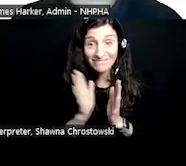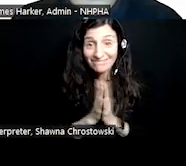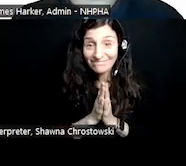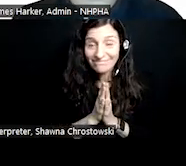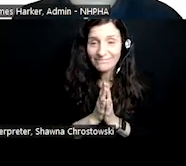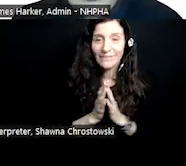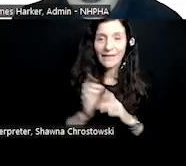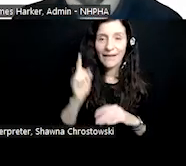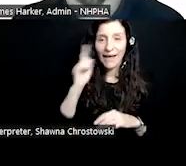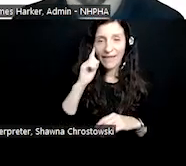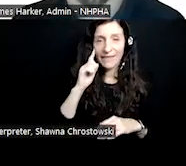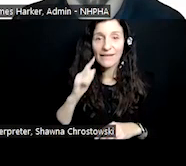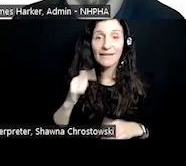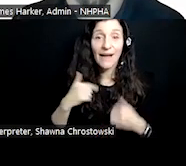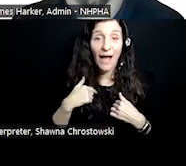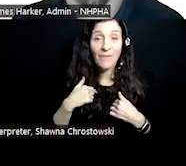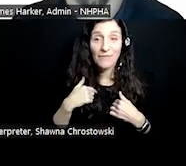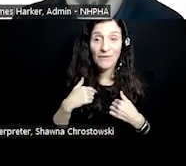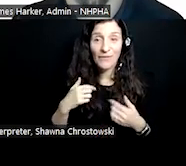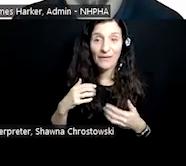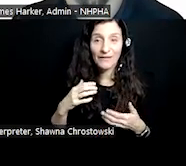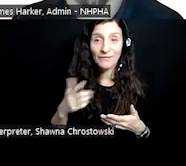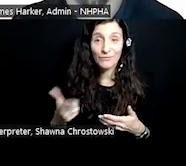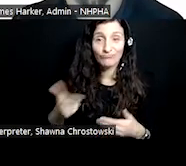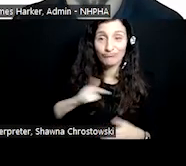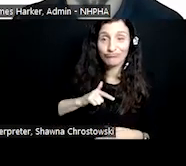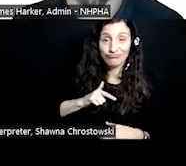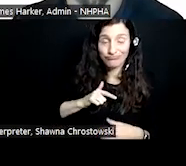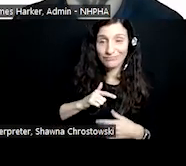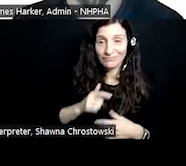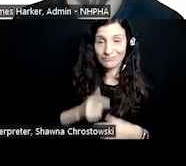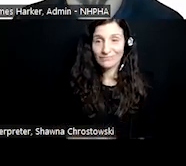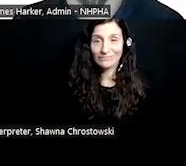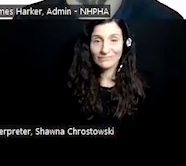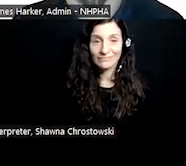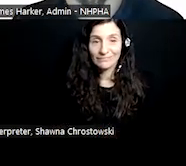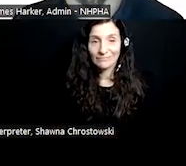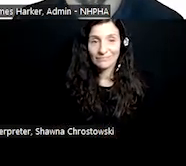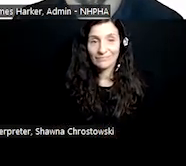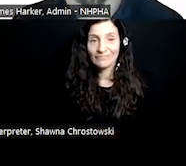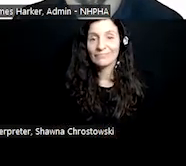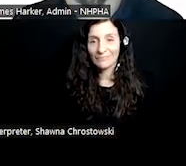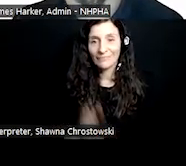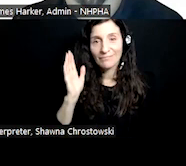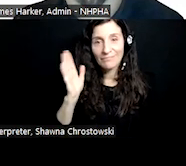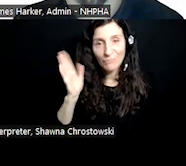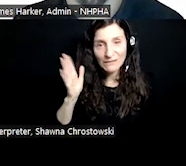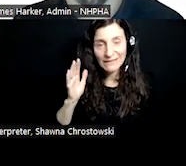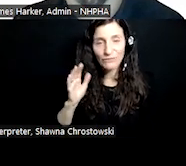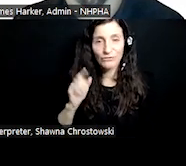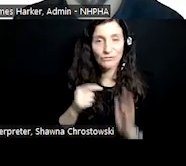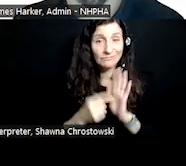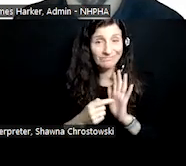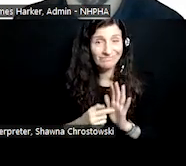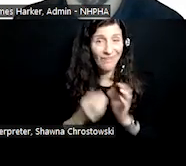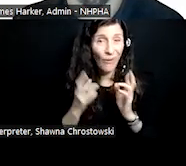So I think I'm going to steal the screen from you, Dr. Bergeron, and present my presentation, and hopefully we'll have a minute or